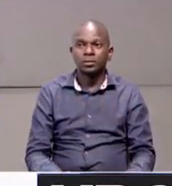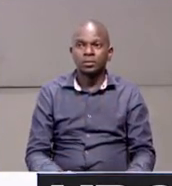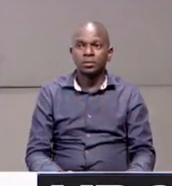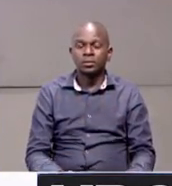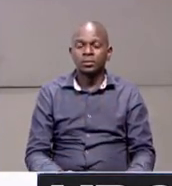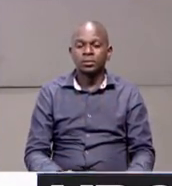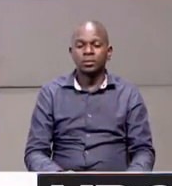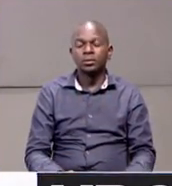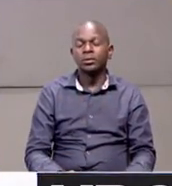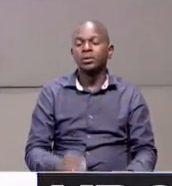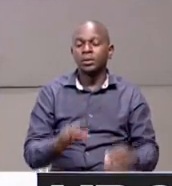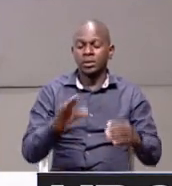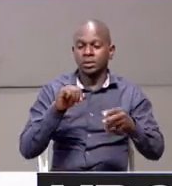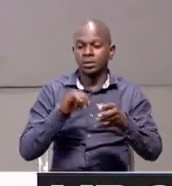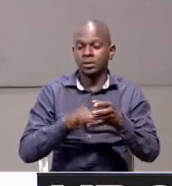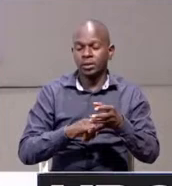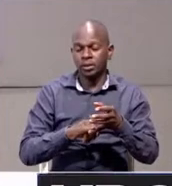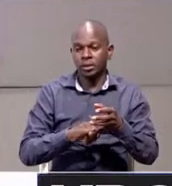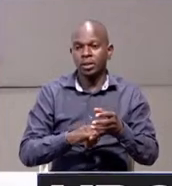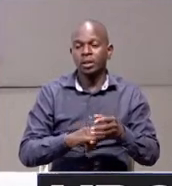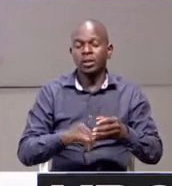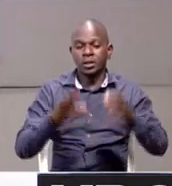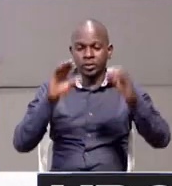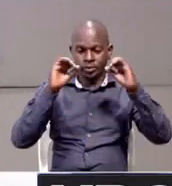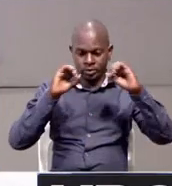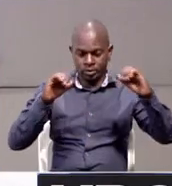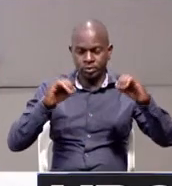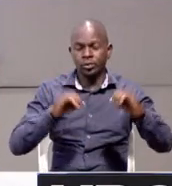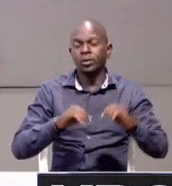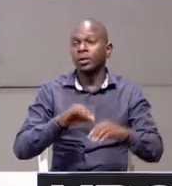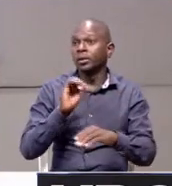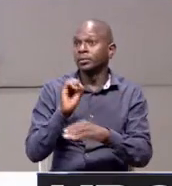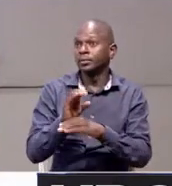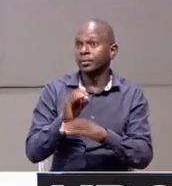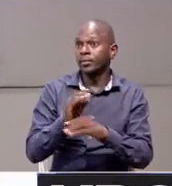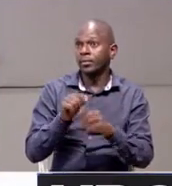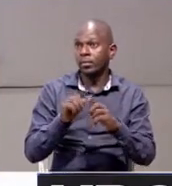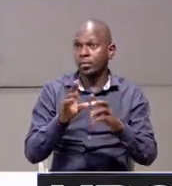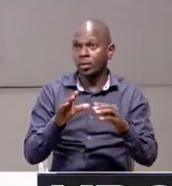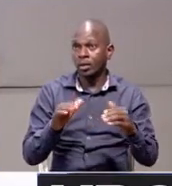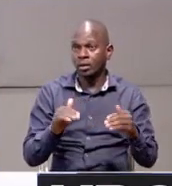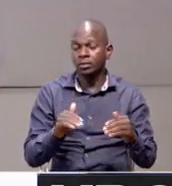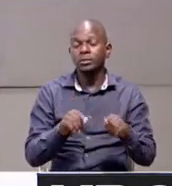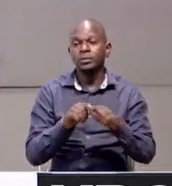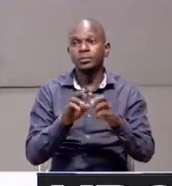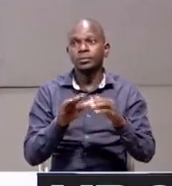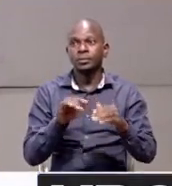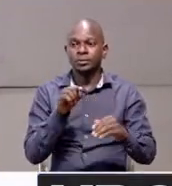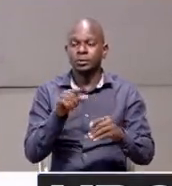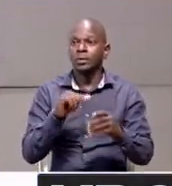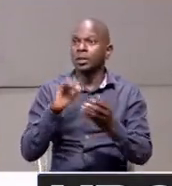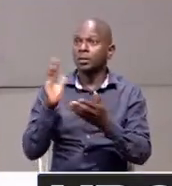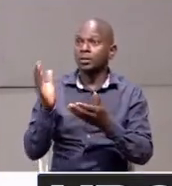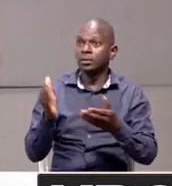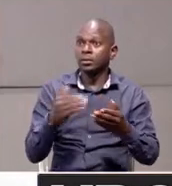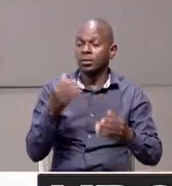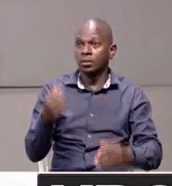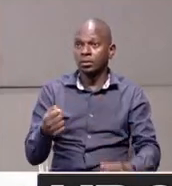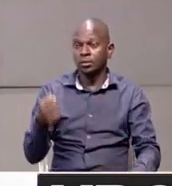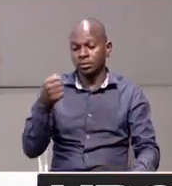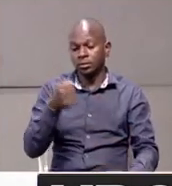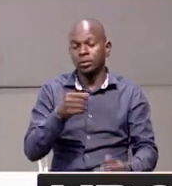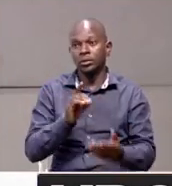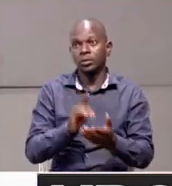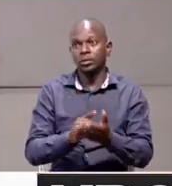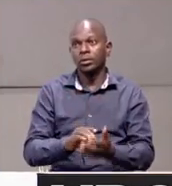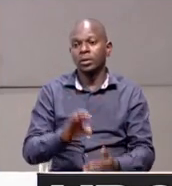Senior Presidential Advisor Sam Ingola and Commander of the Reserve Force General Charles Otema Wanya have welcomed the appointment of